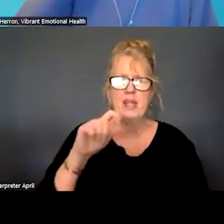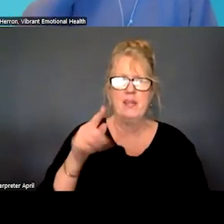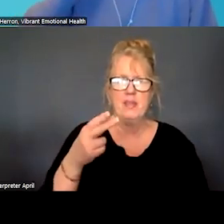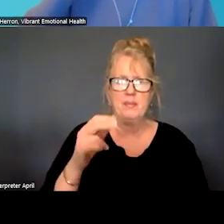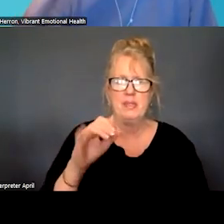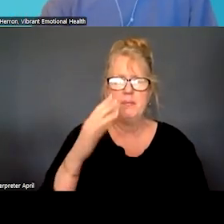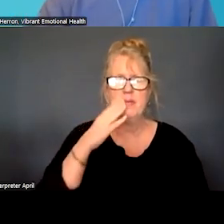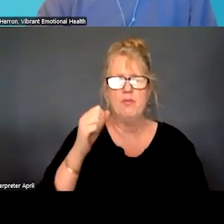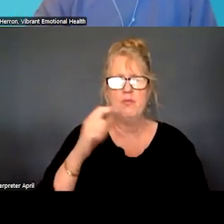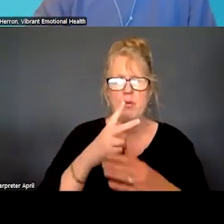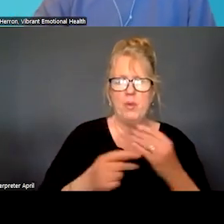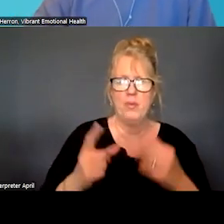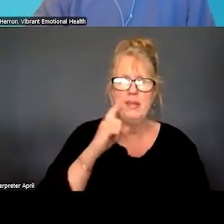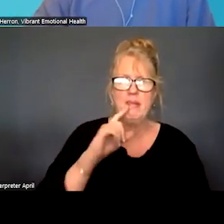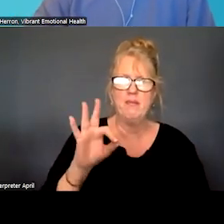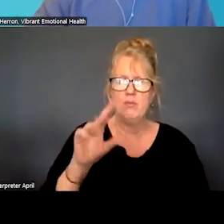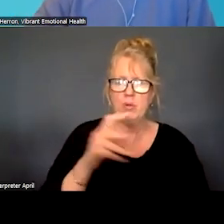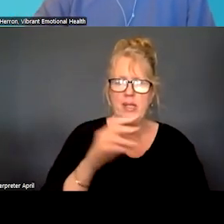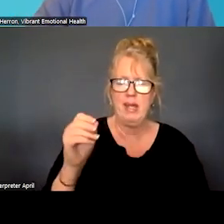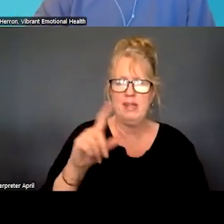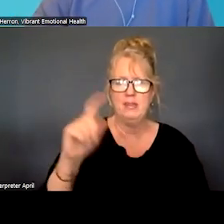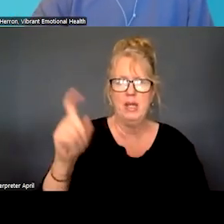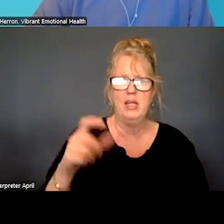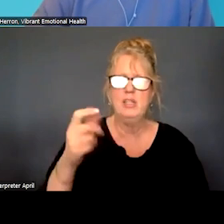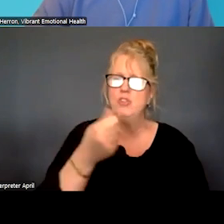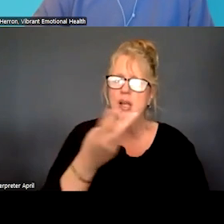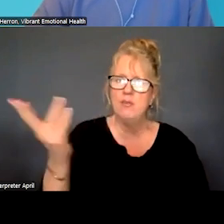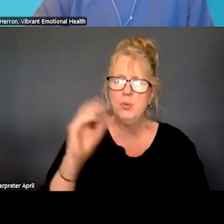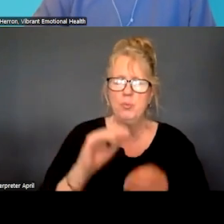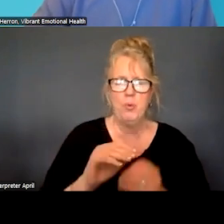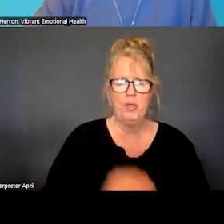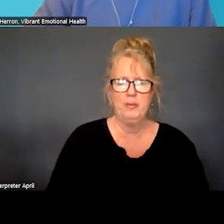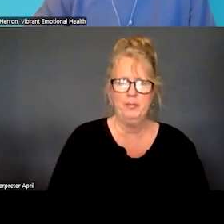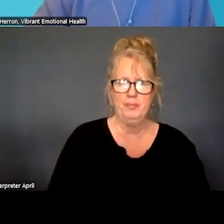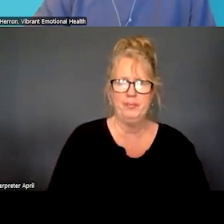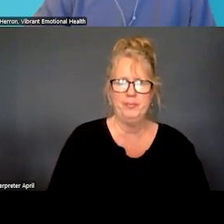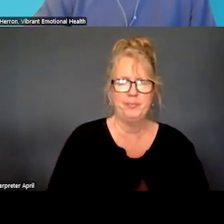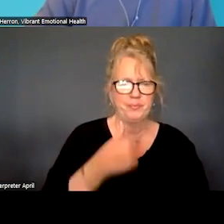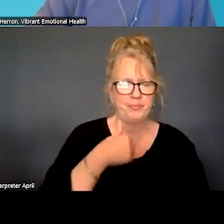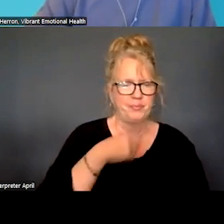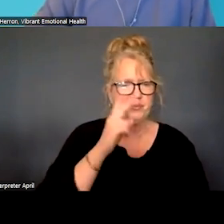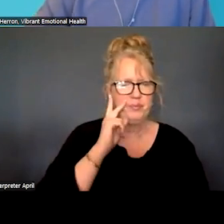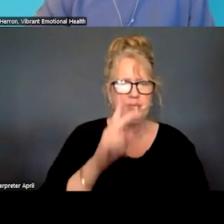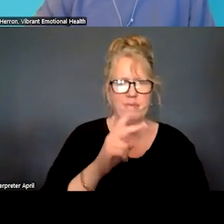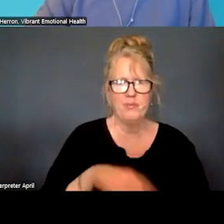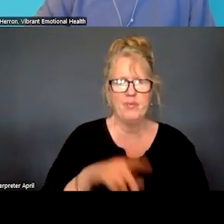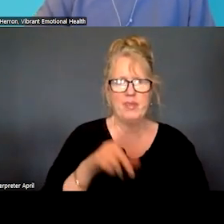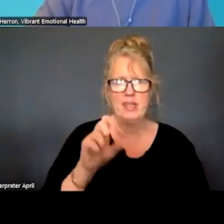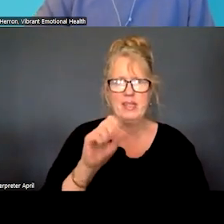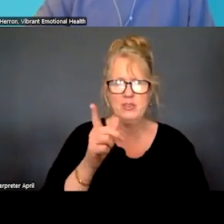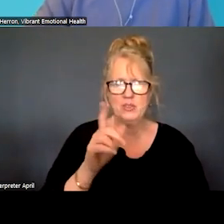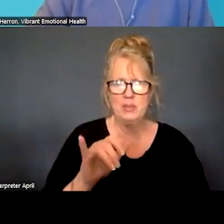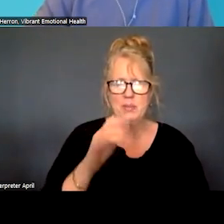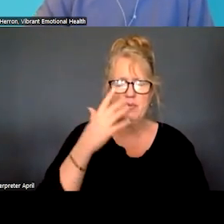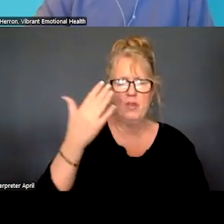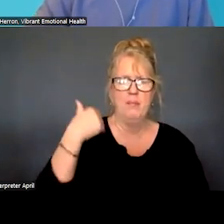updates in Florida and Texas. Just a few more. I saw that Shelley Delaney from Alaska